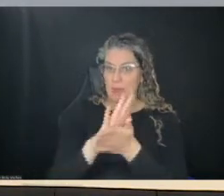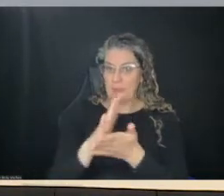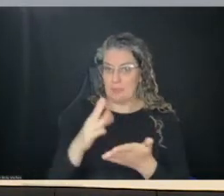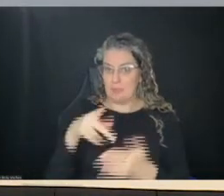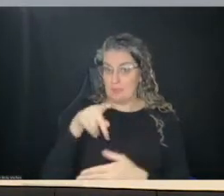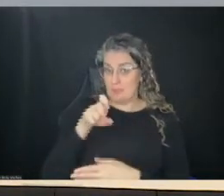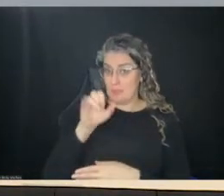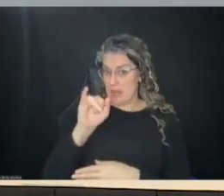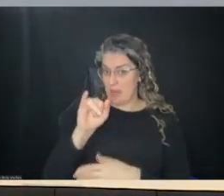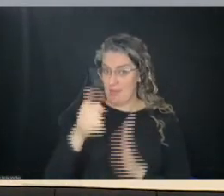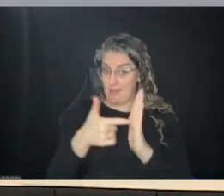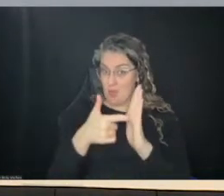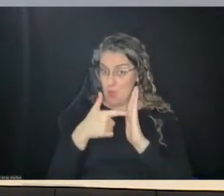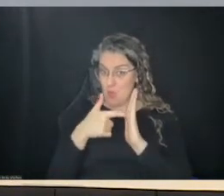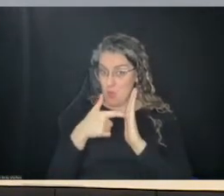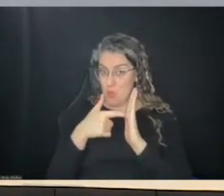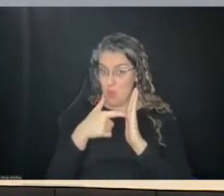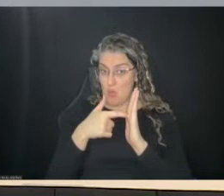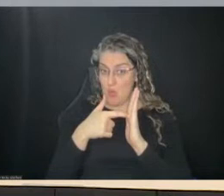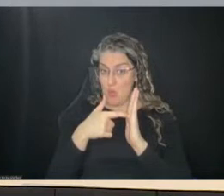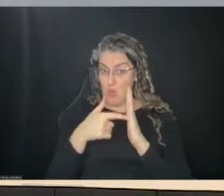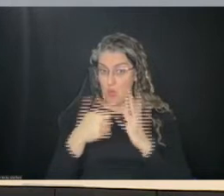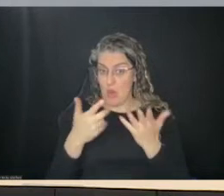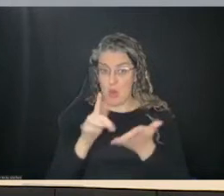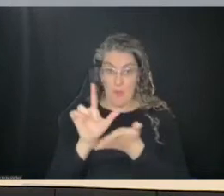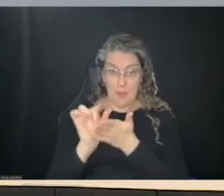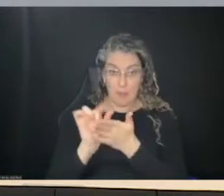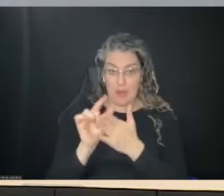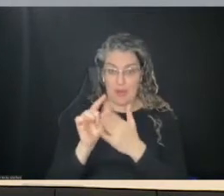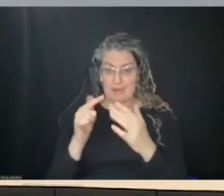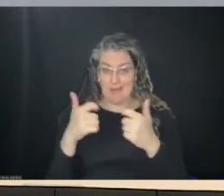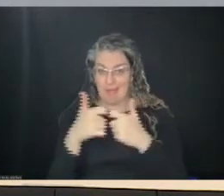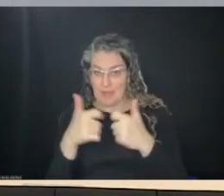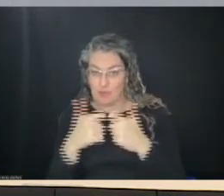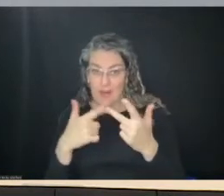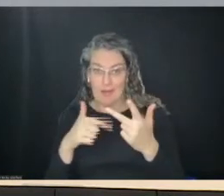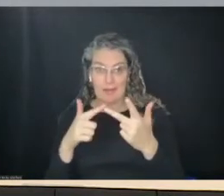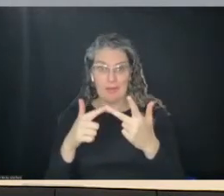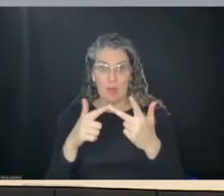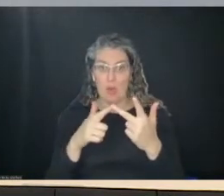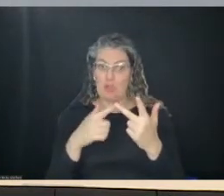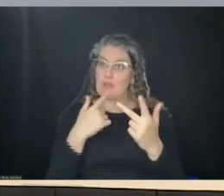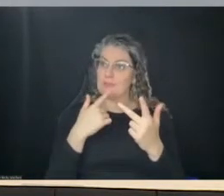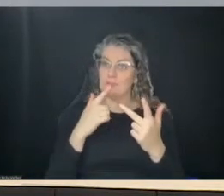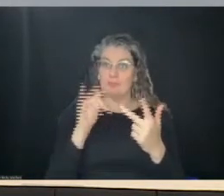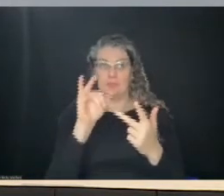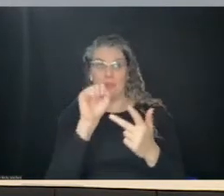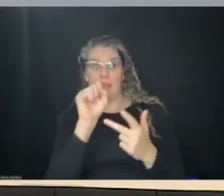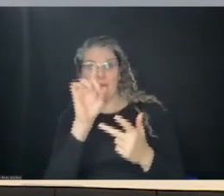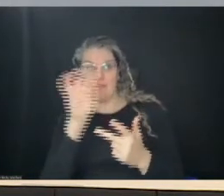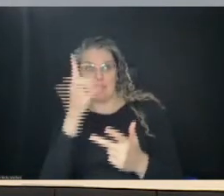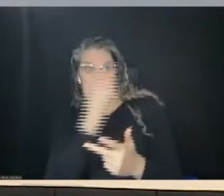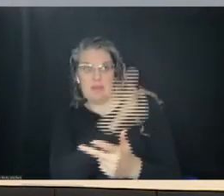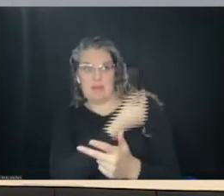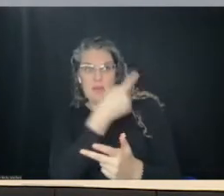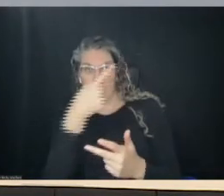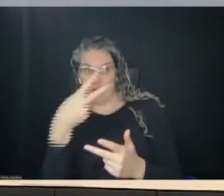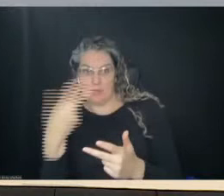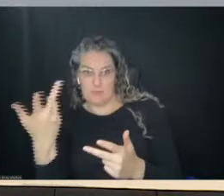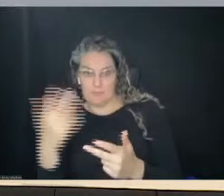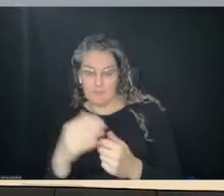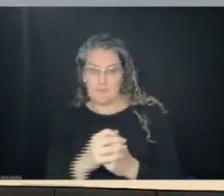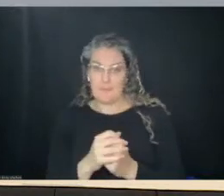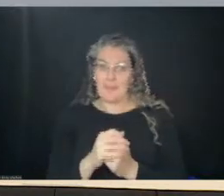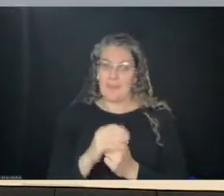verification will be accepted, both in print, electronic, and how will it be verified that they're correct? Hi, Stu.